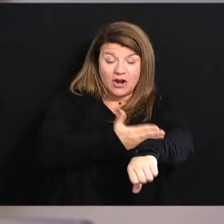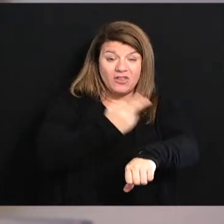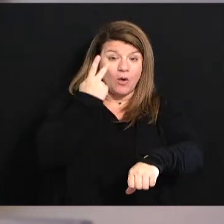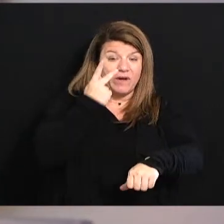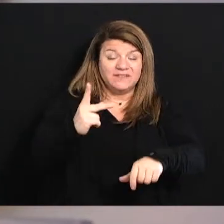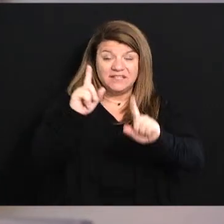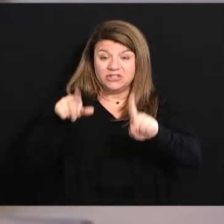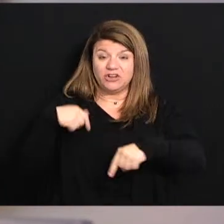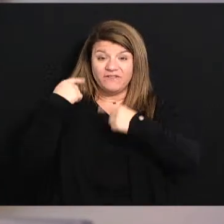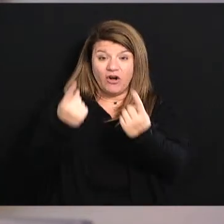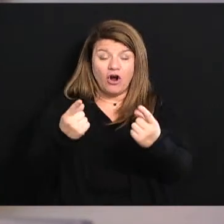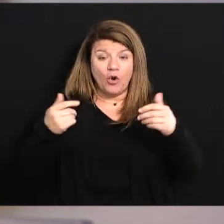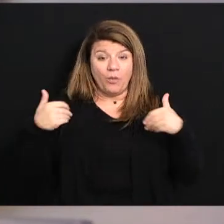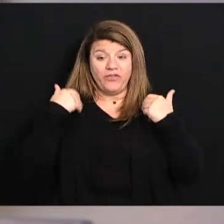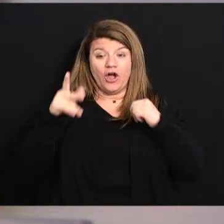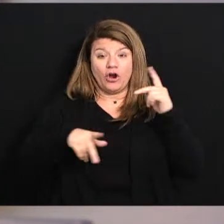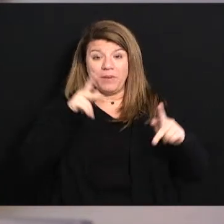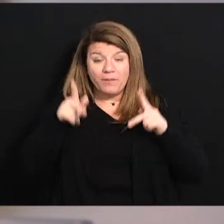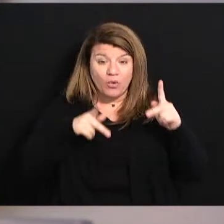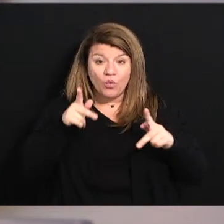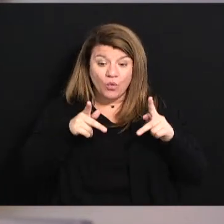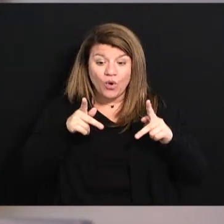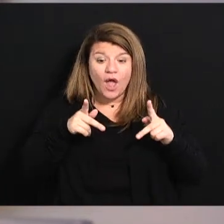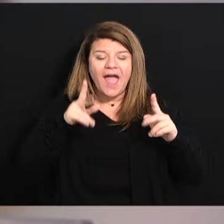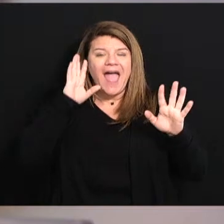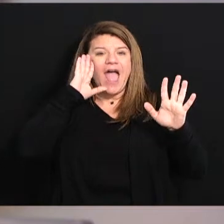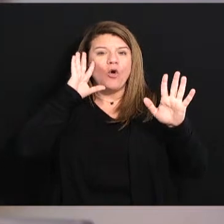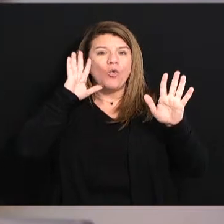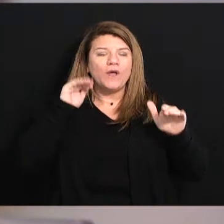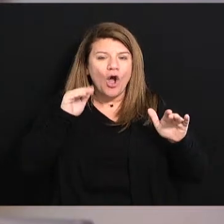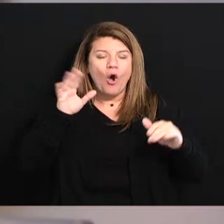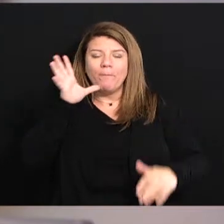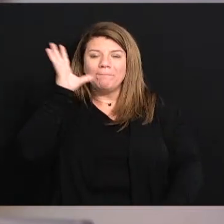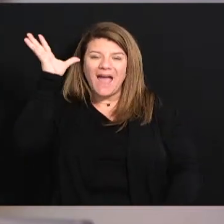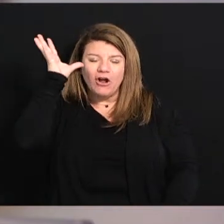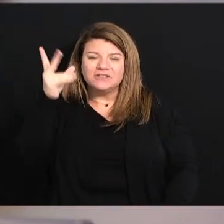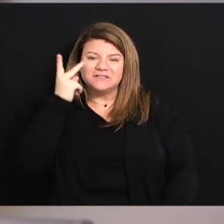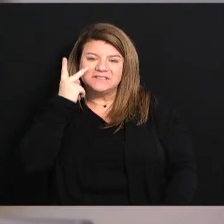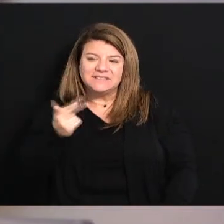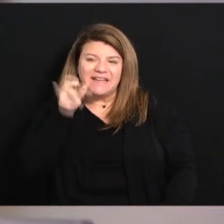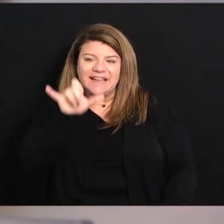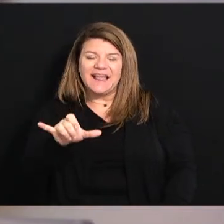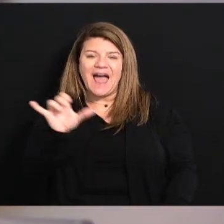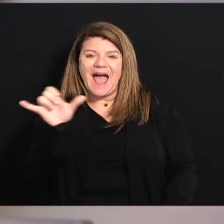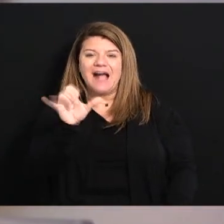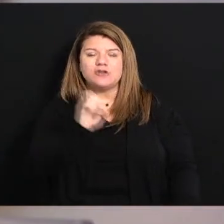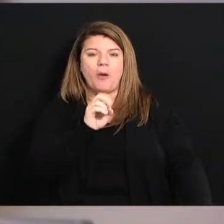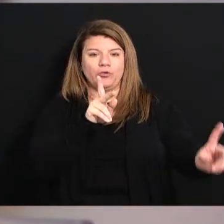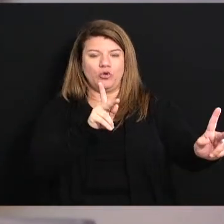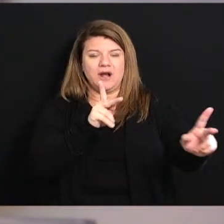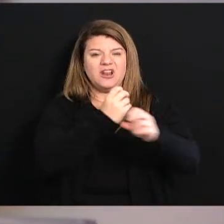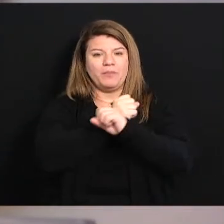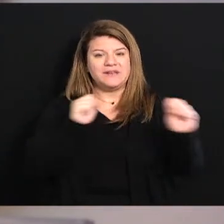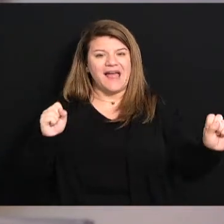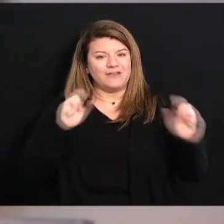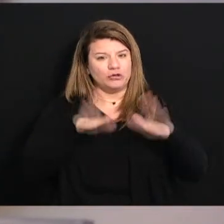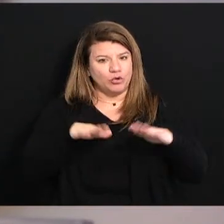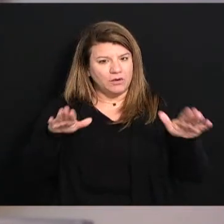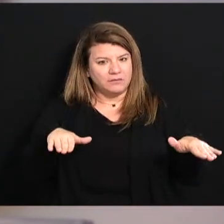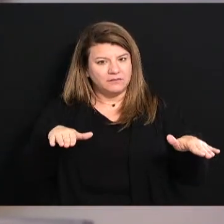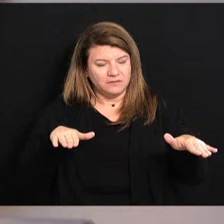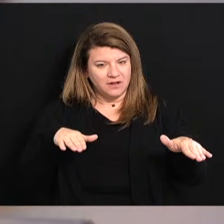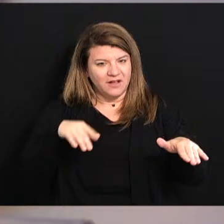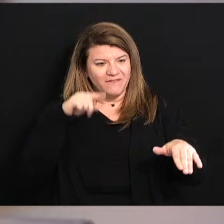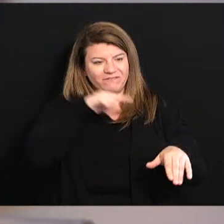in younger people. And we hope that parents really do see this as an opportunity to protect their children from